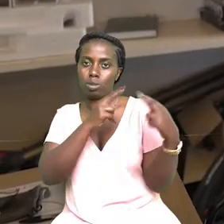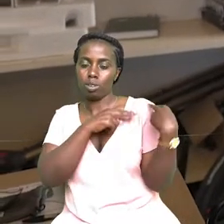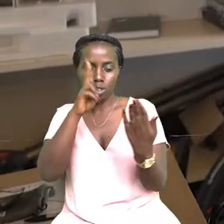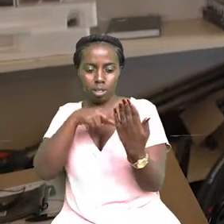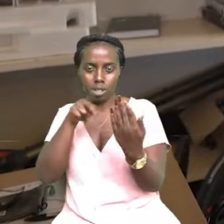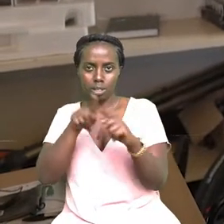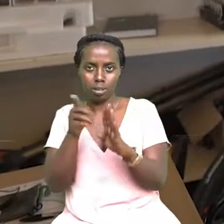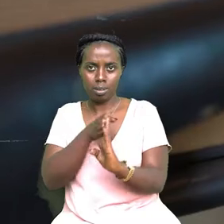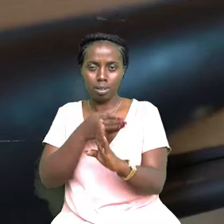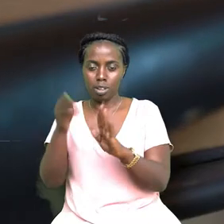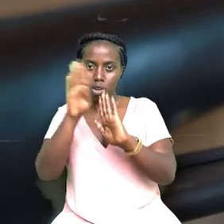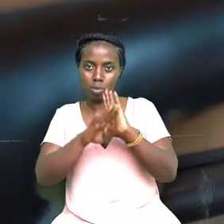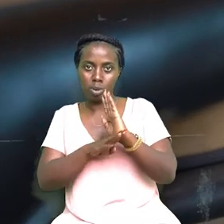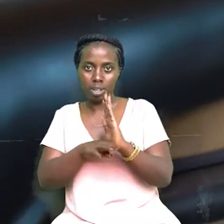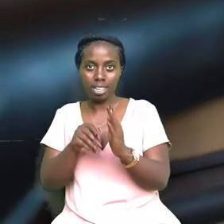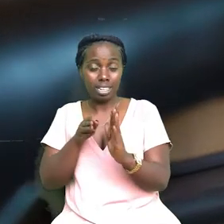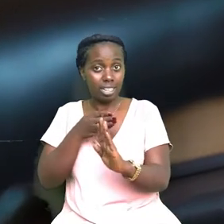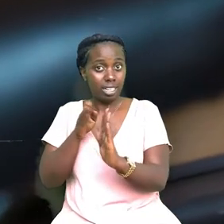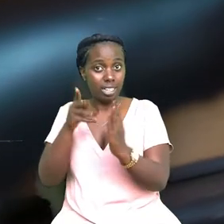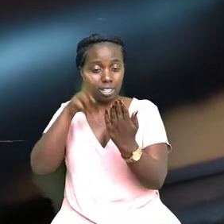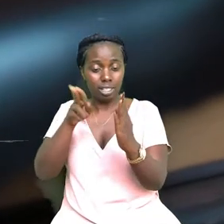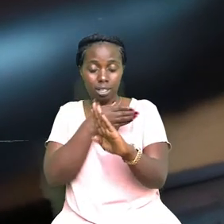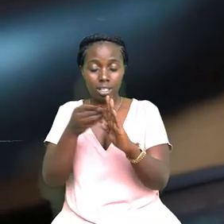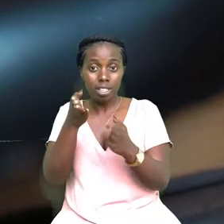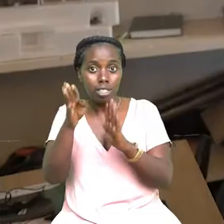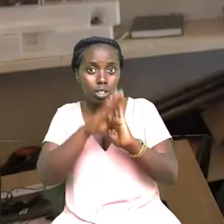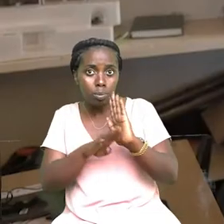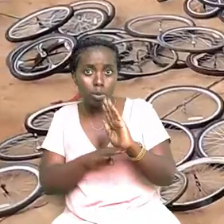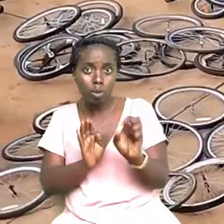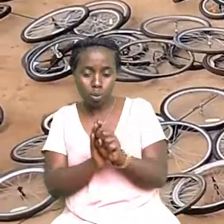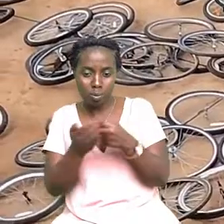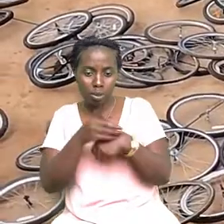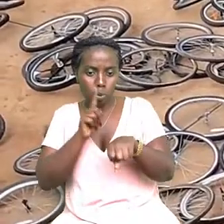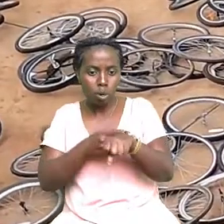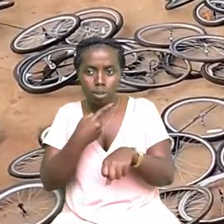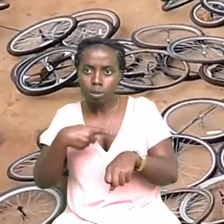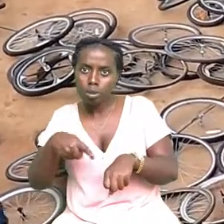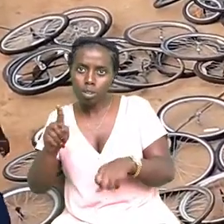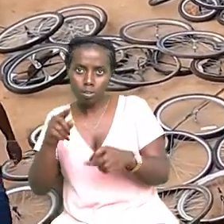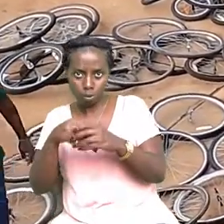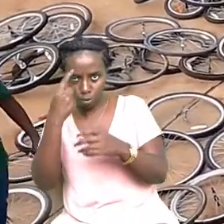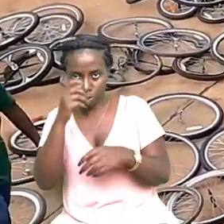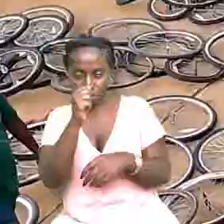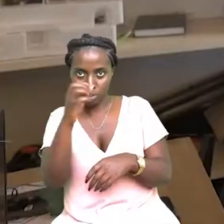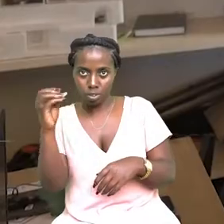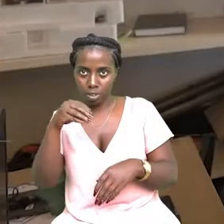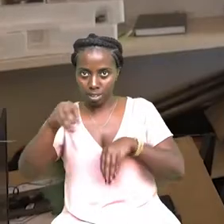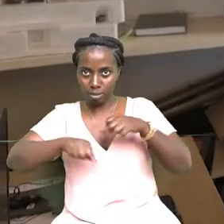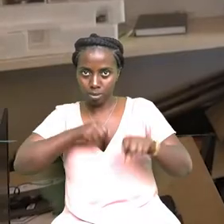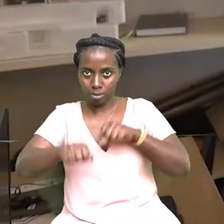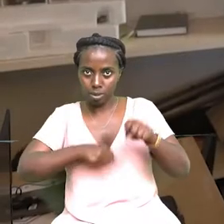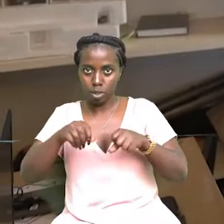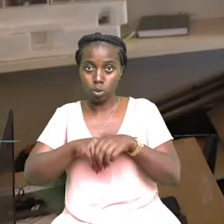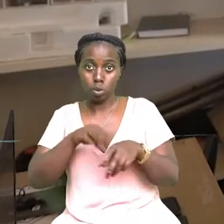Reading Writers program. Reading Writers program is the program we made when we got a donation of 500 bicycles from US, and